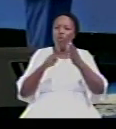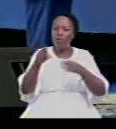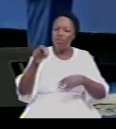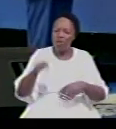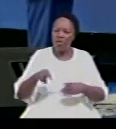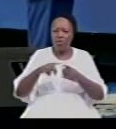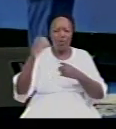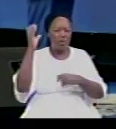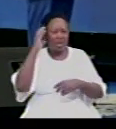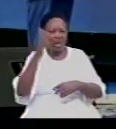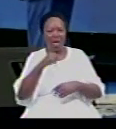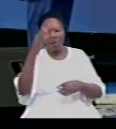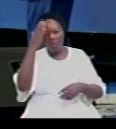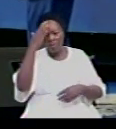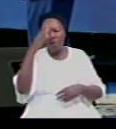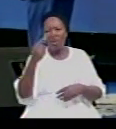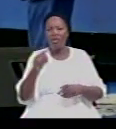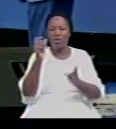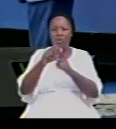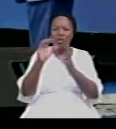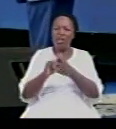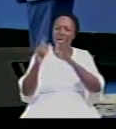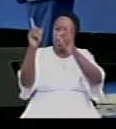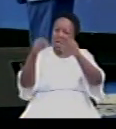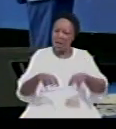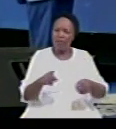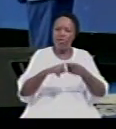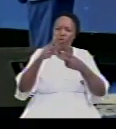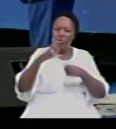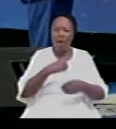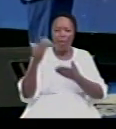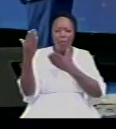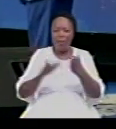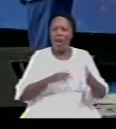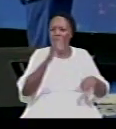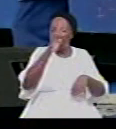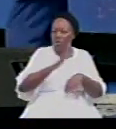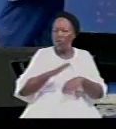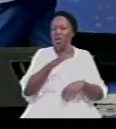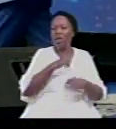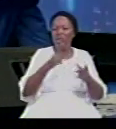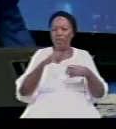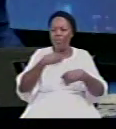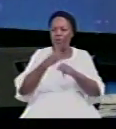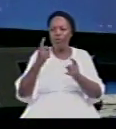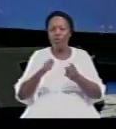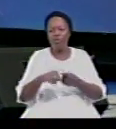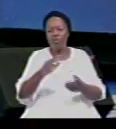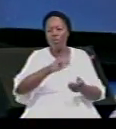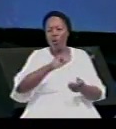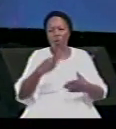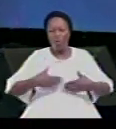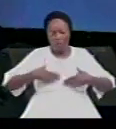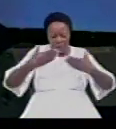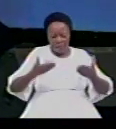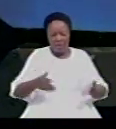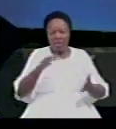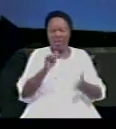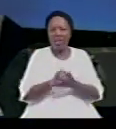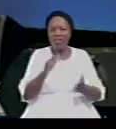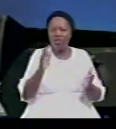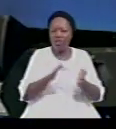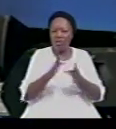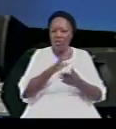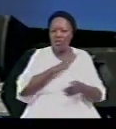that comes into you and brings conviction and makes you to confess that Jesus Christ is